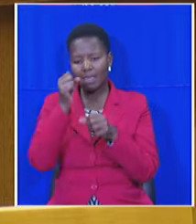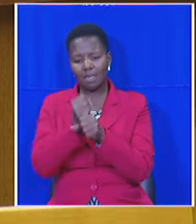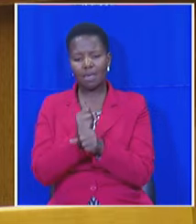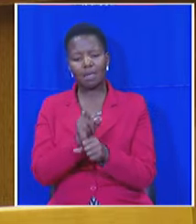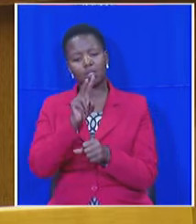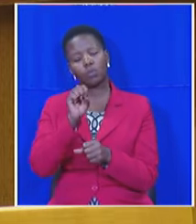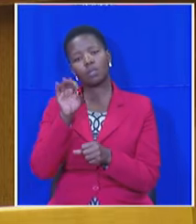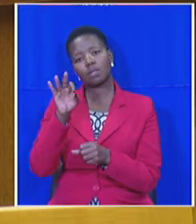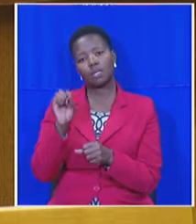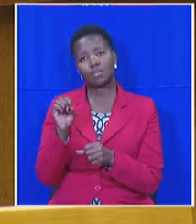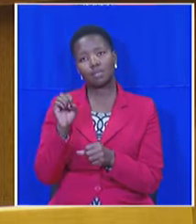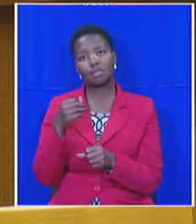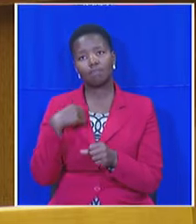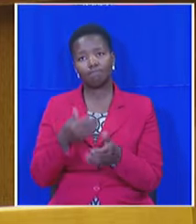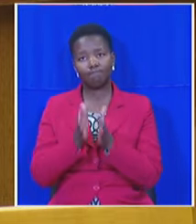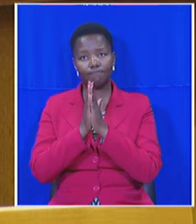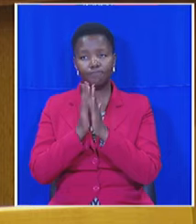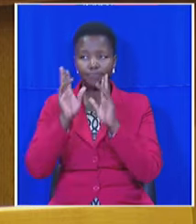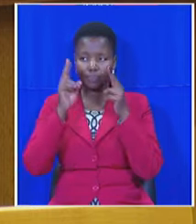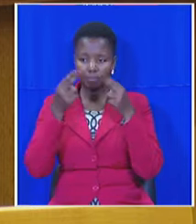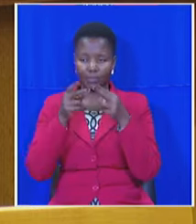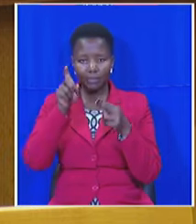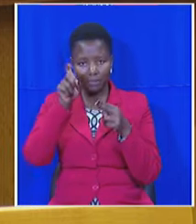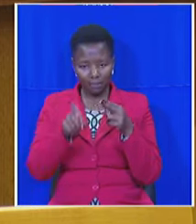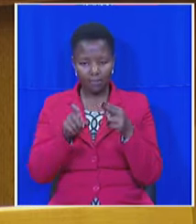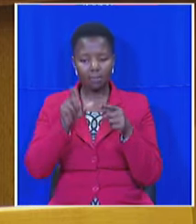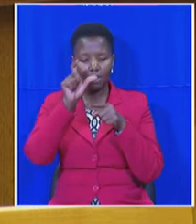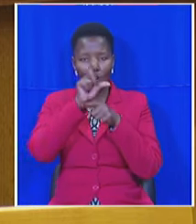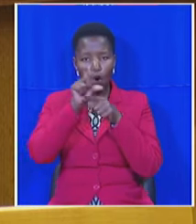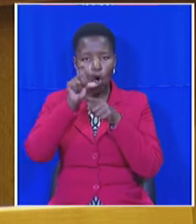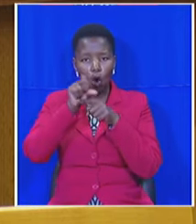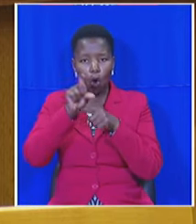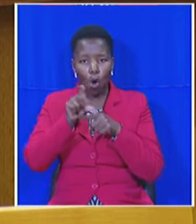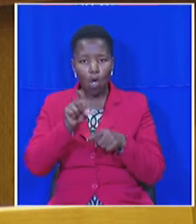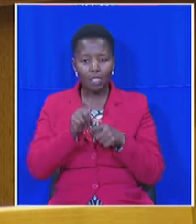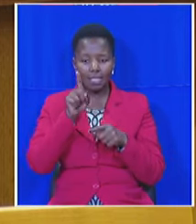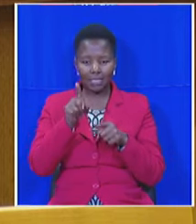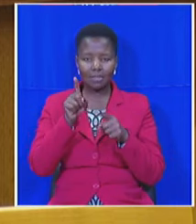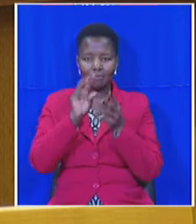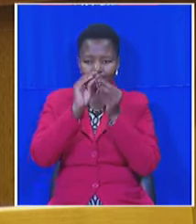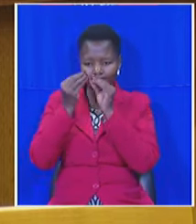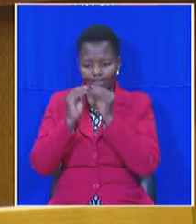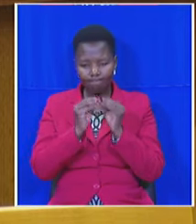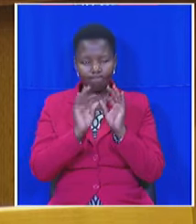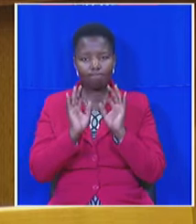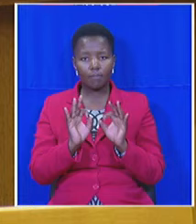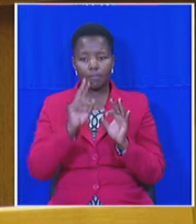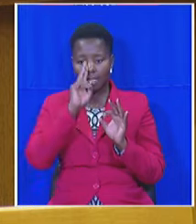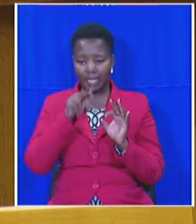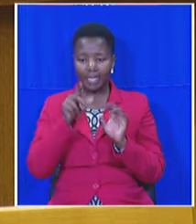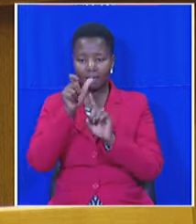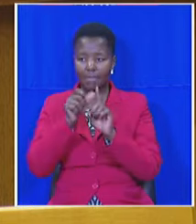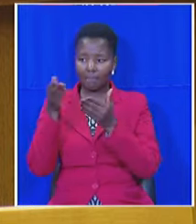think we need to encourage the tertiary institutions to take in learners based